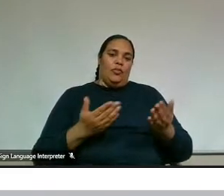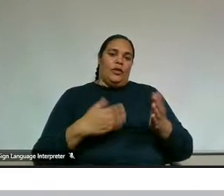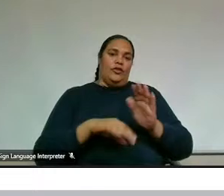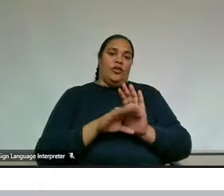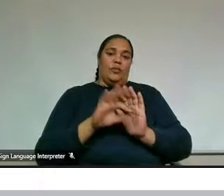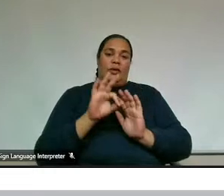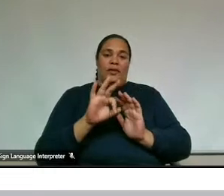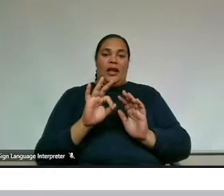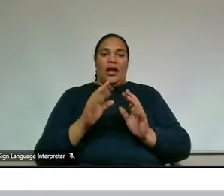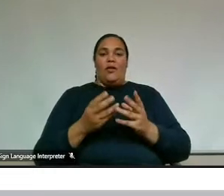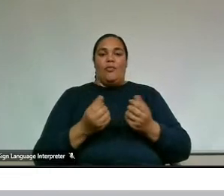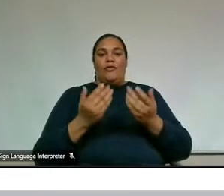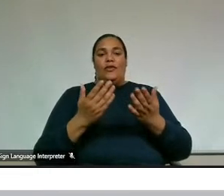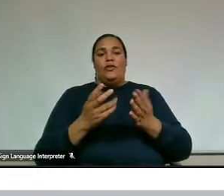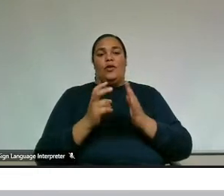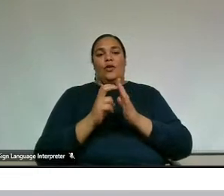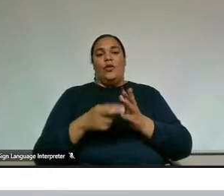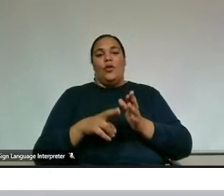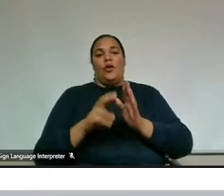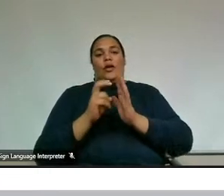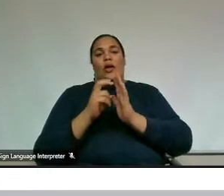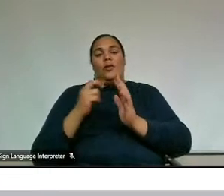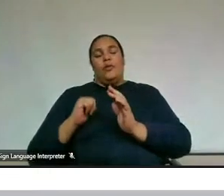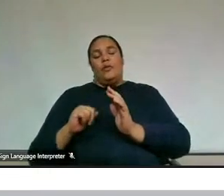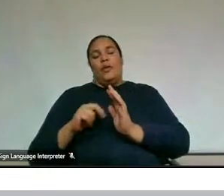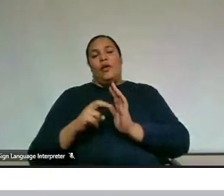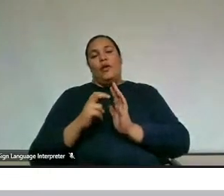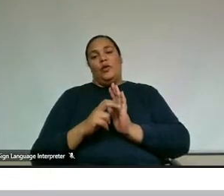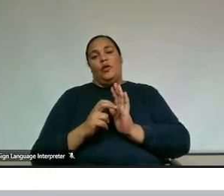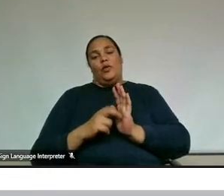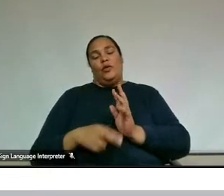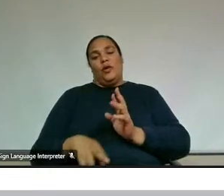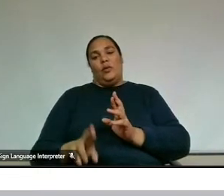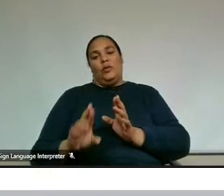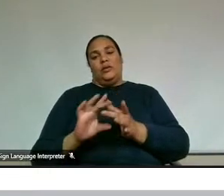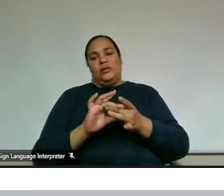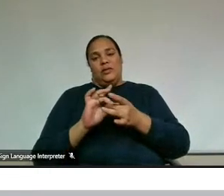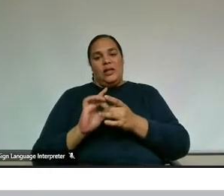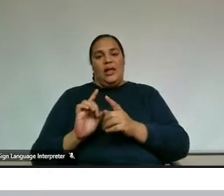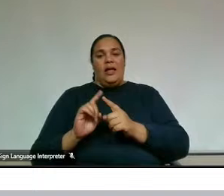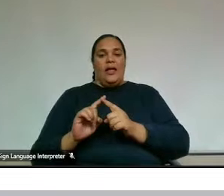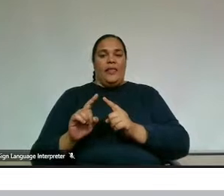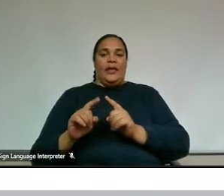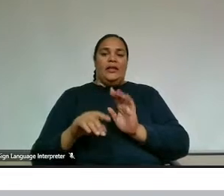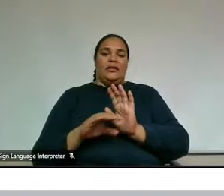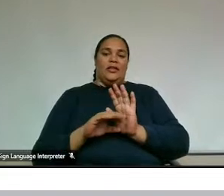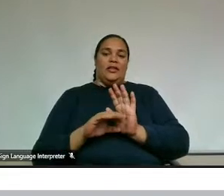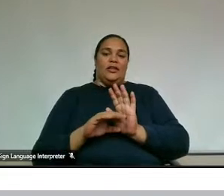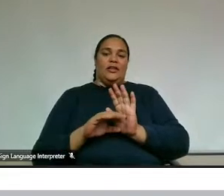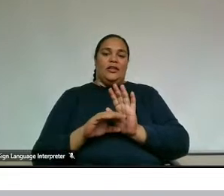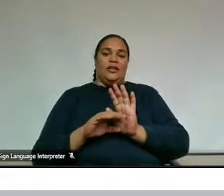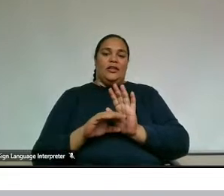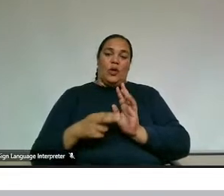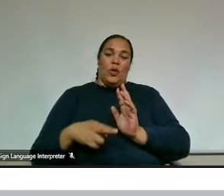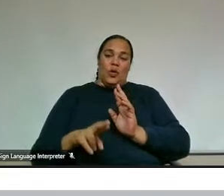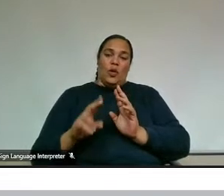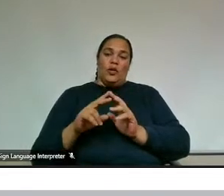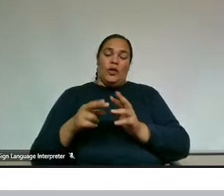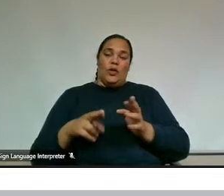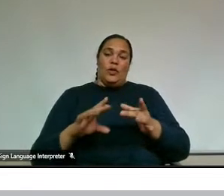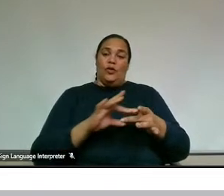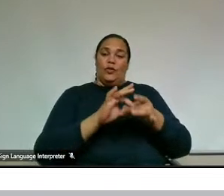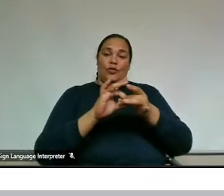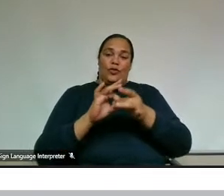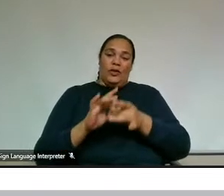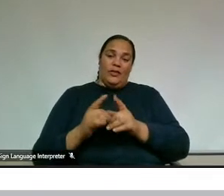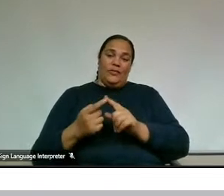3, provision of roads and the regulated municipal roads and roads of joint significance. Then section 9, regulation of municipal roads and roads of joint significance